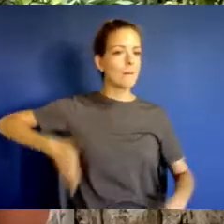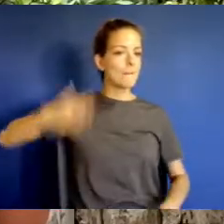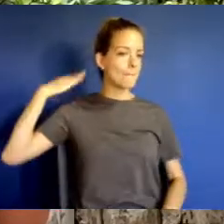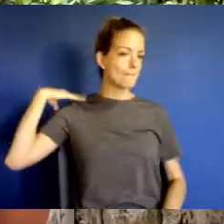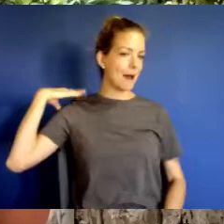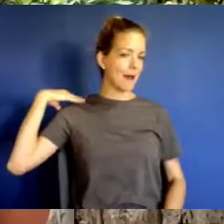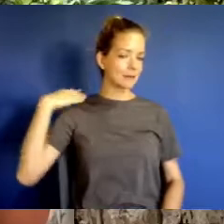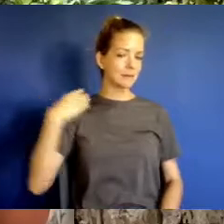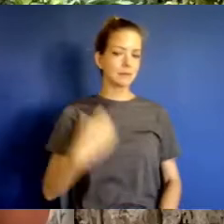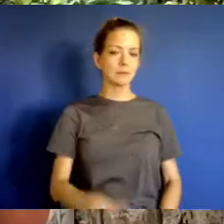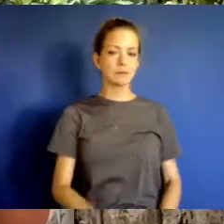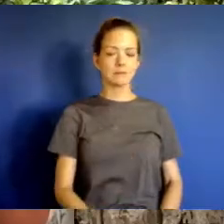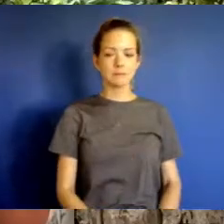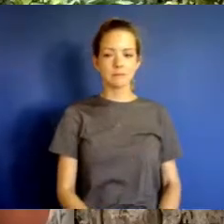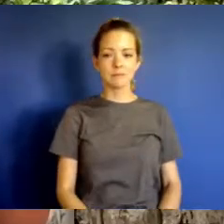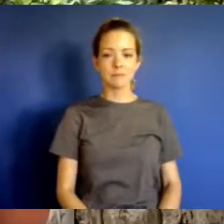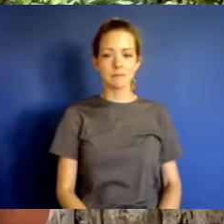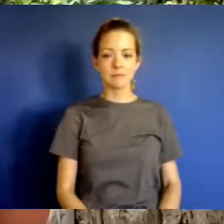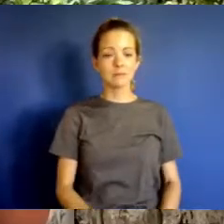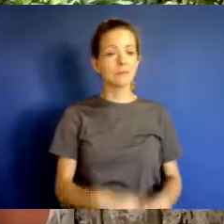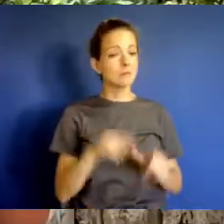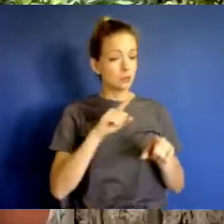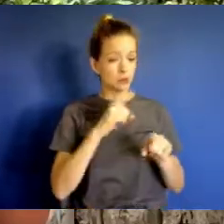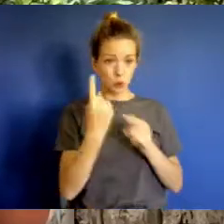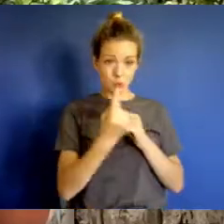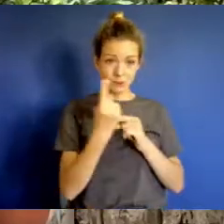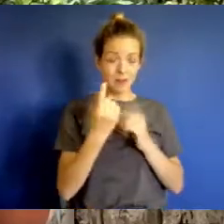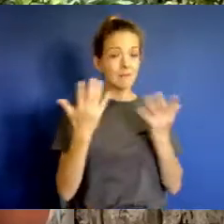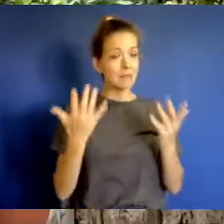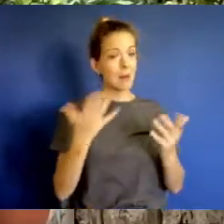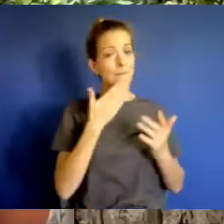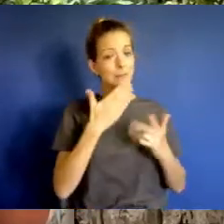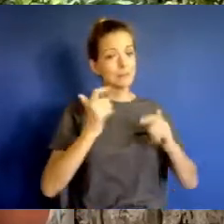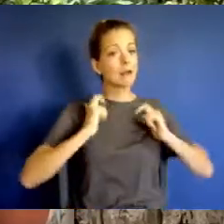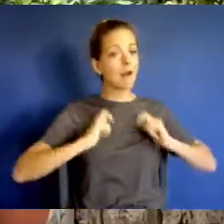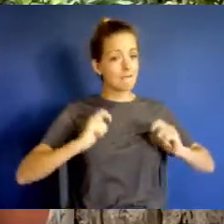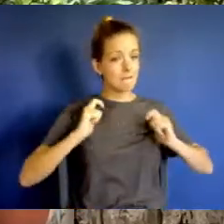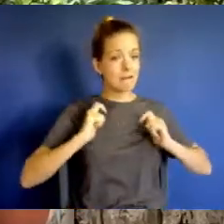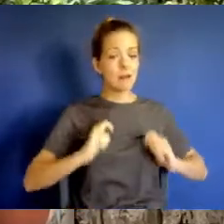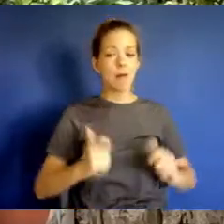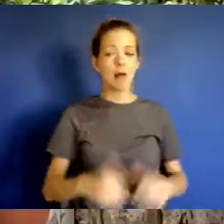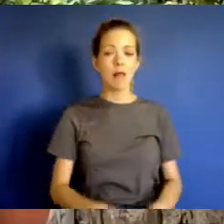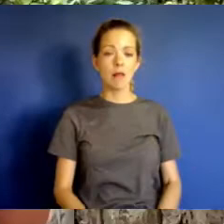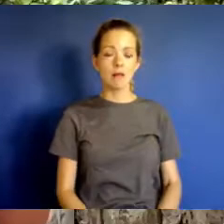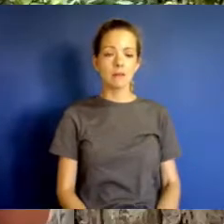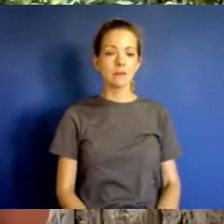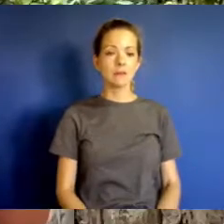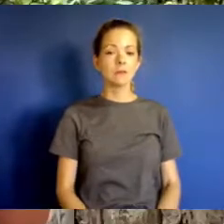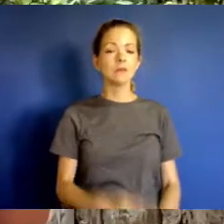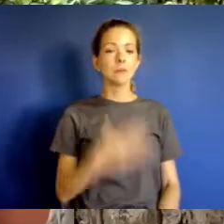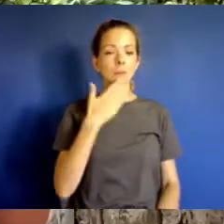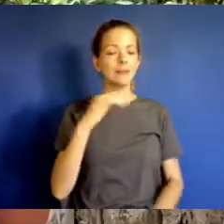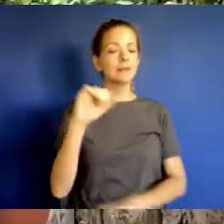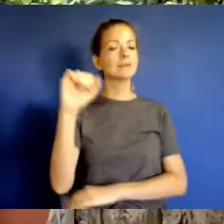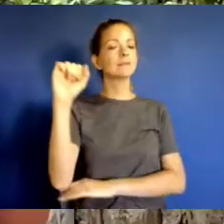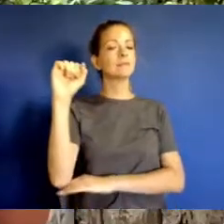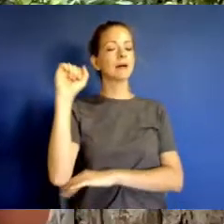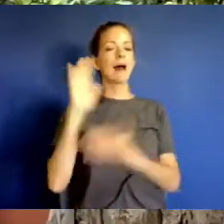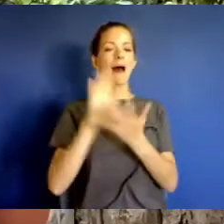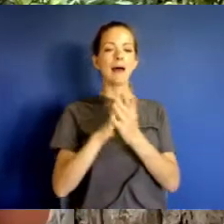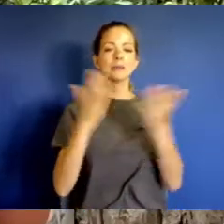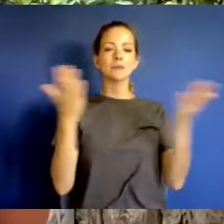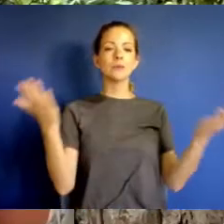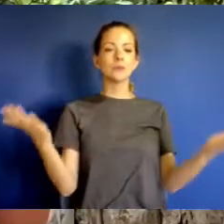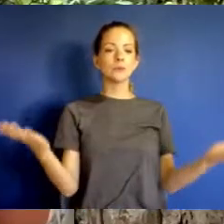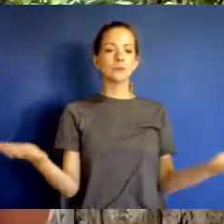And just bring anything that you need to get comfortable, okay? So lie onto your back, hands